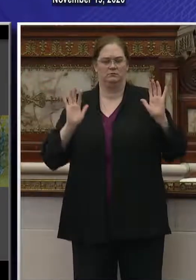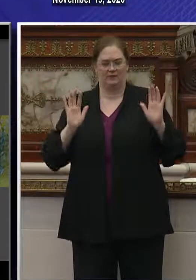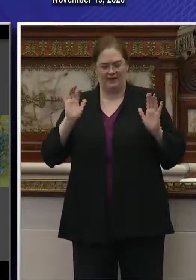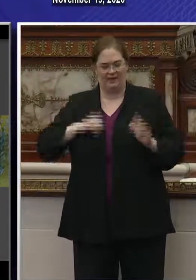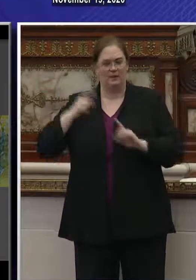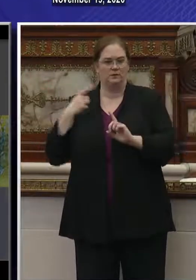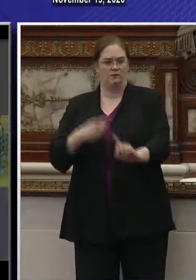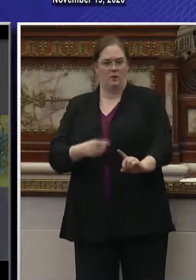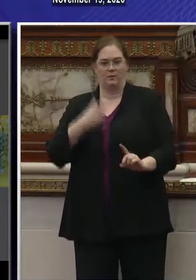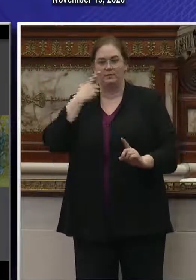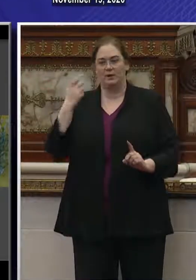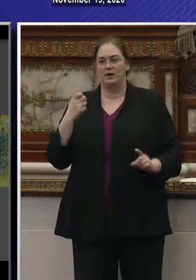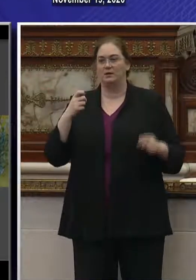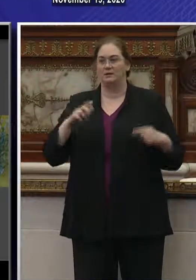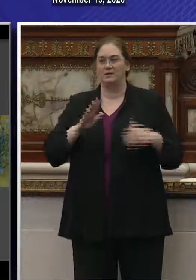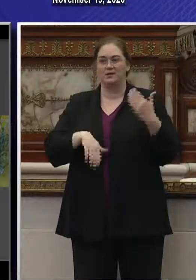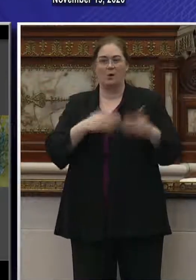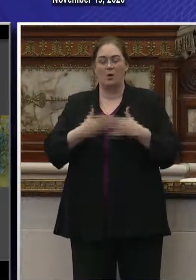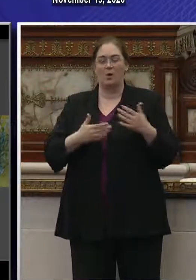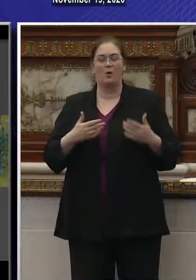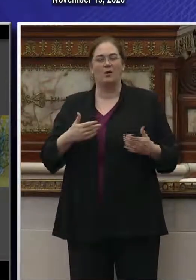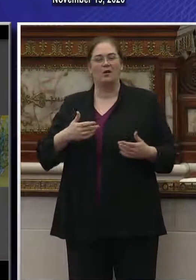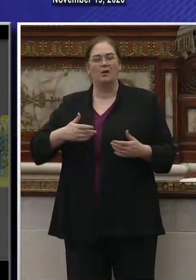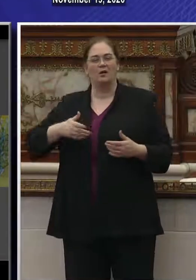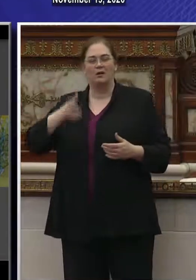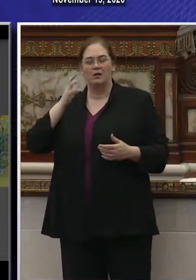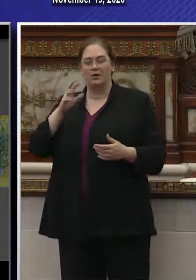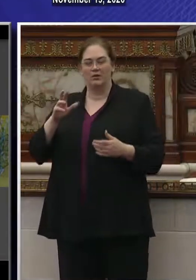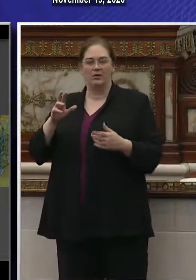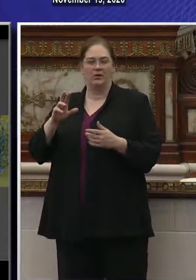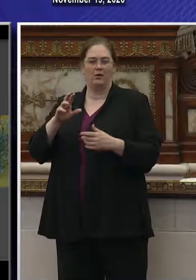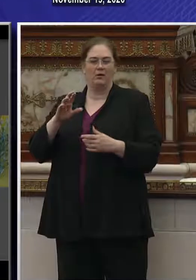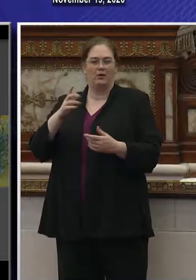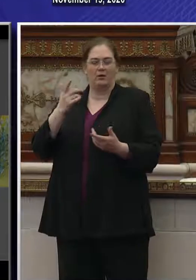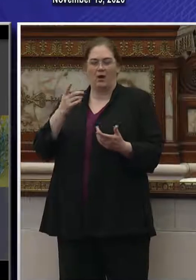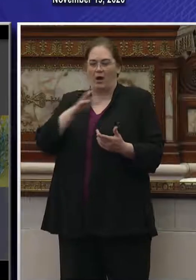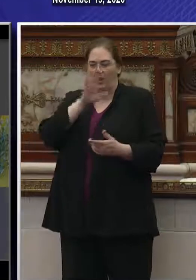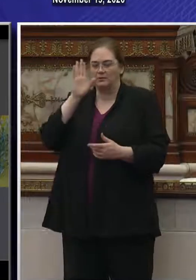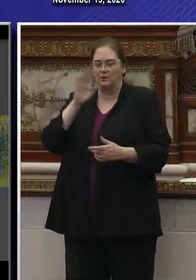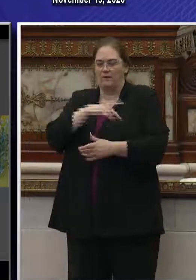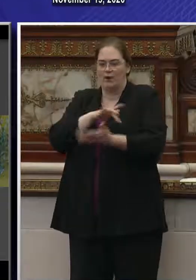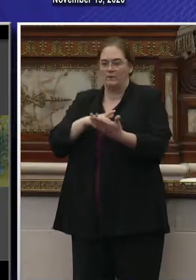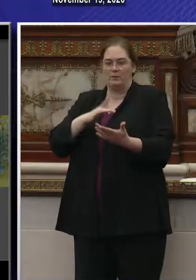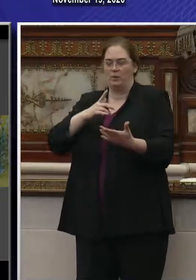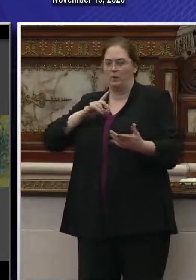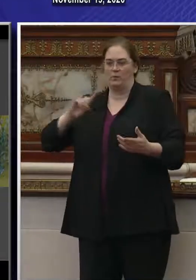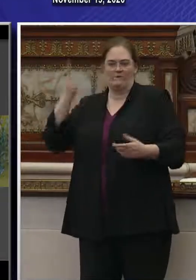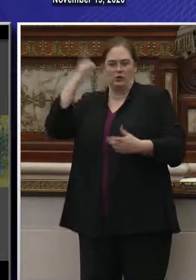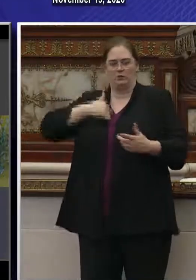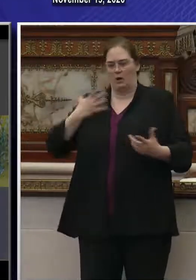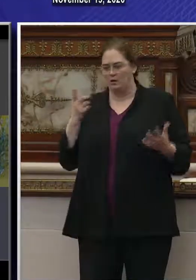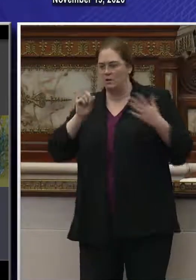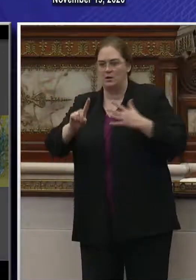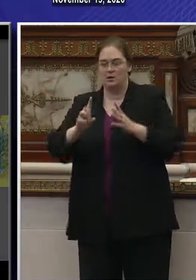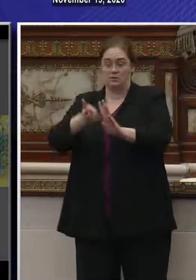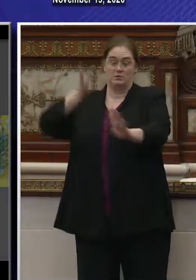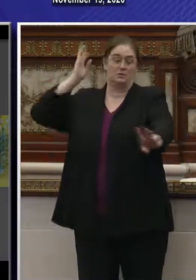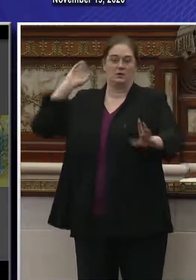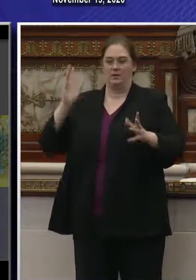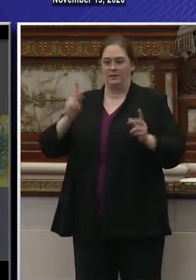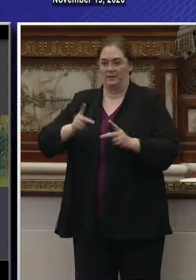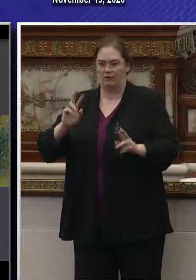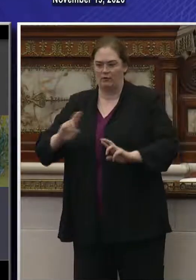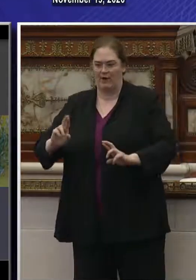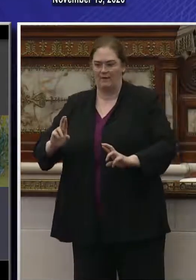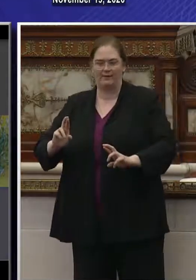the whole point, because this whole run on the bank situation that's probably going to happen with the hospitals and the pharmacies and the sites that aren't ready, we